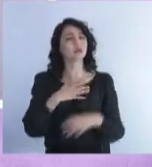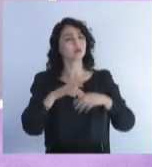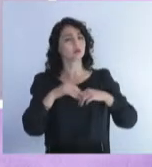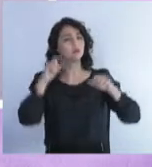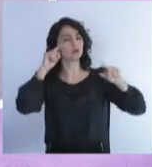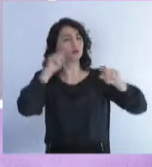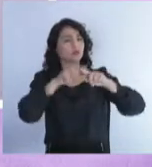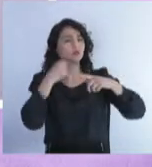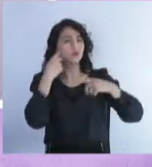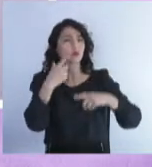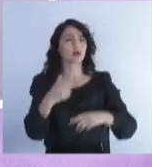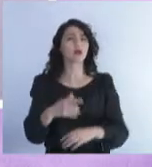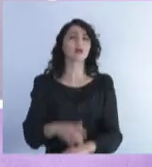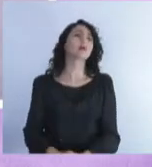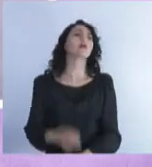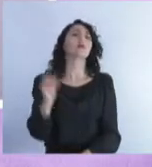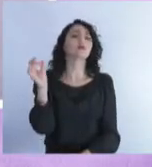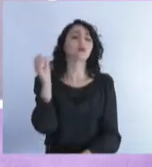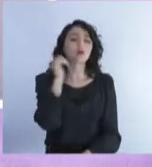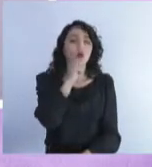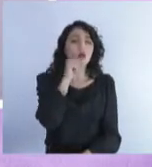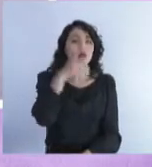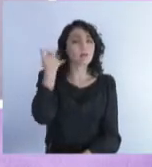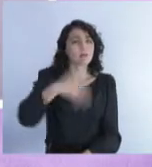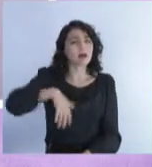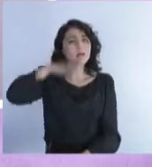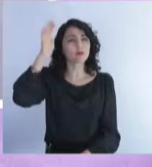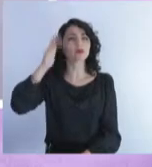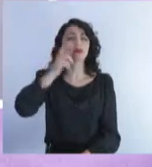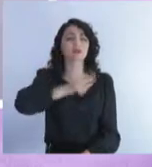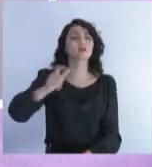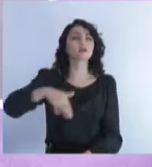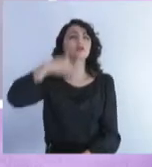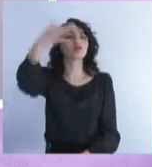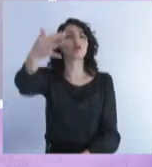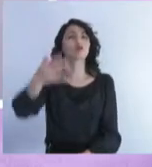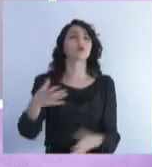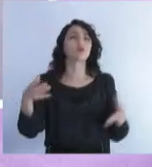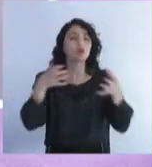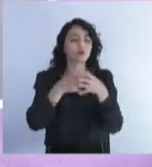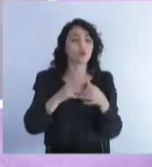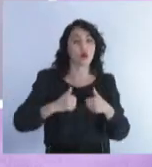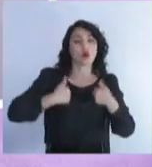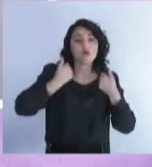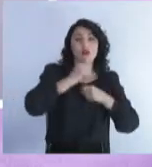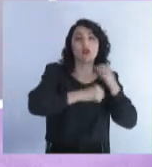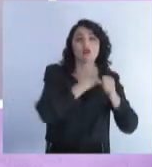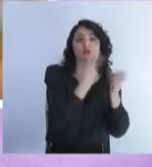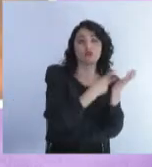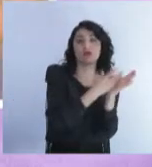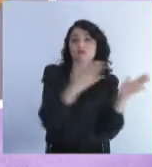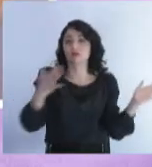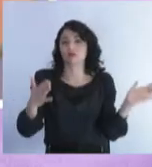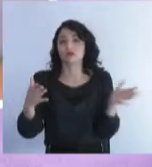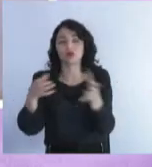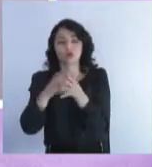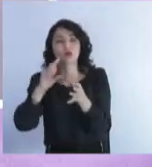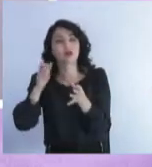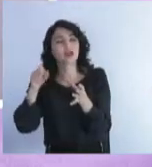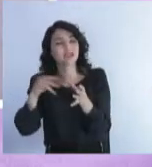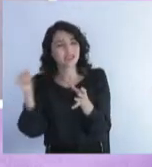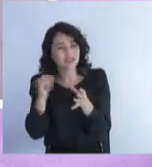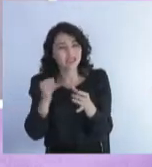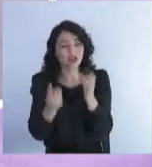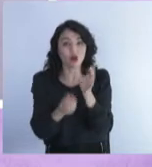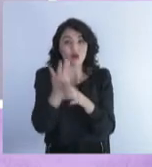this will be more and more important in the future. Younger generations, millennials, Gen Z, are